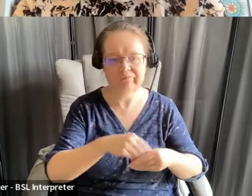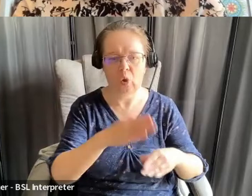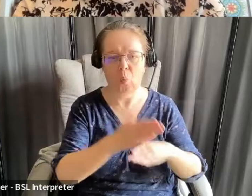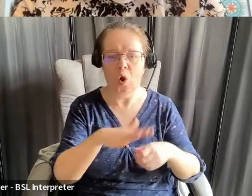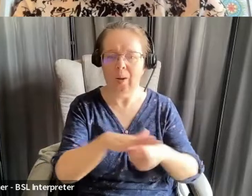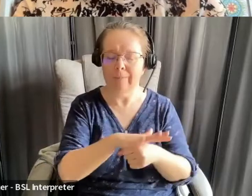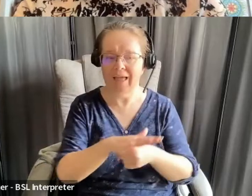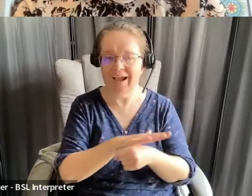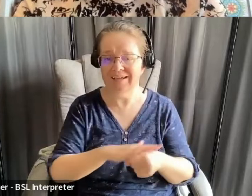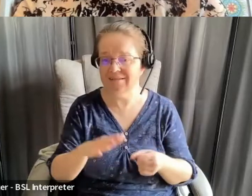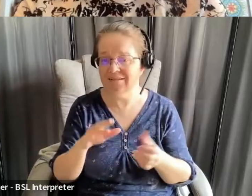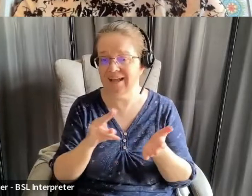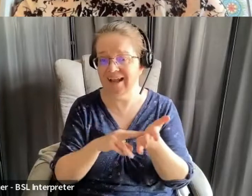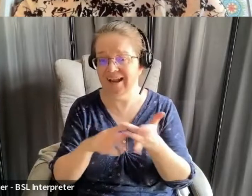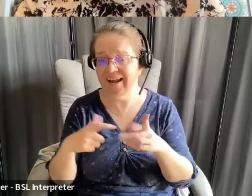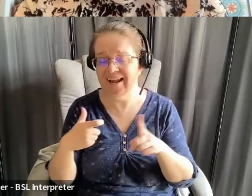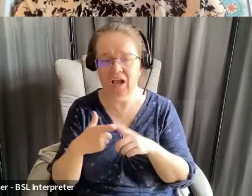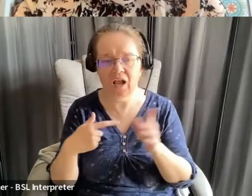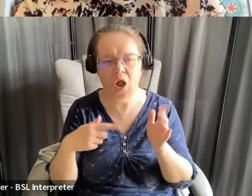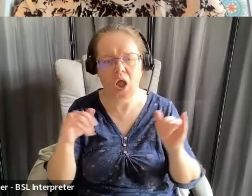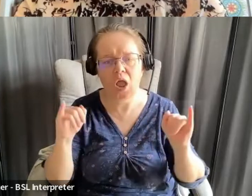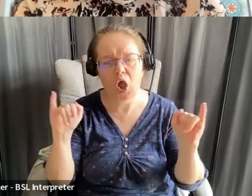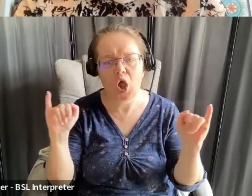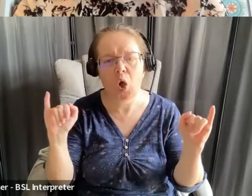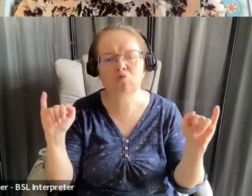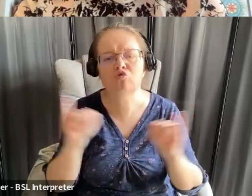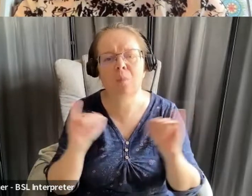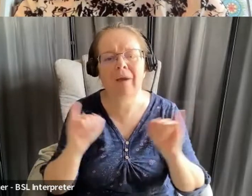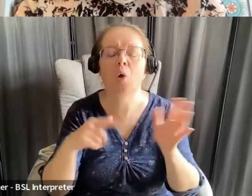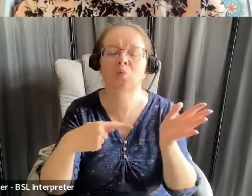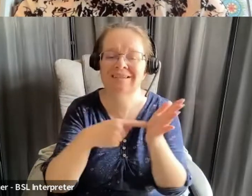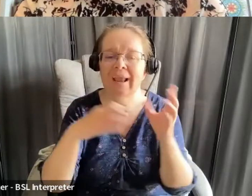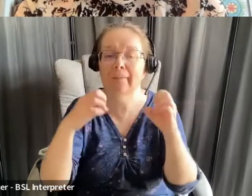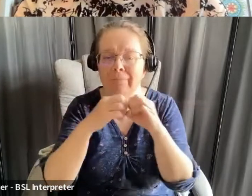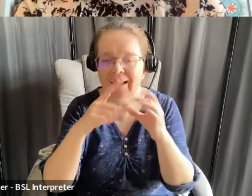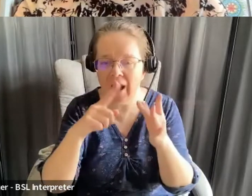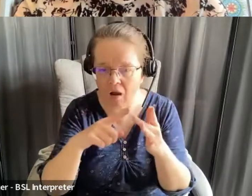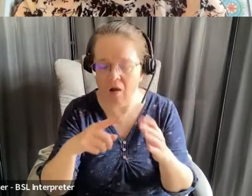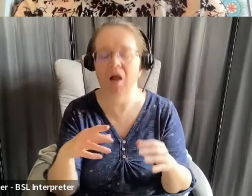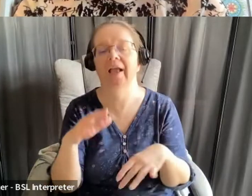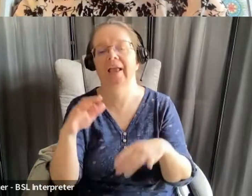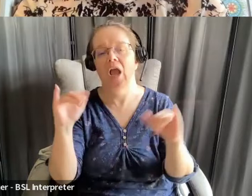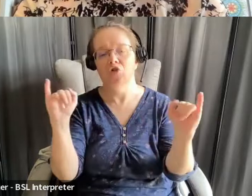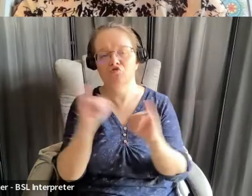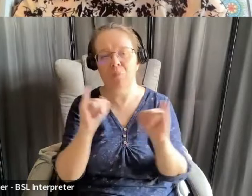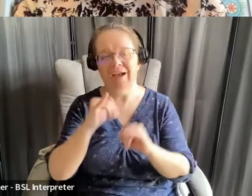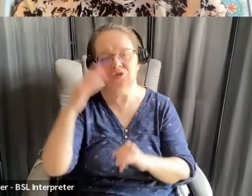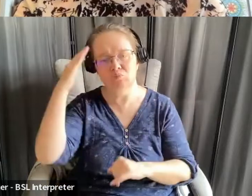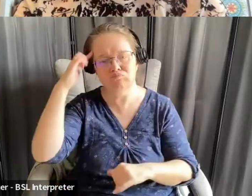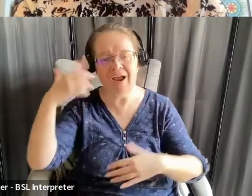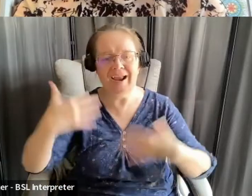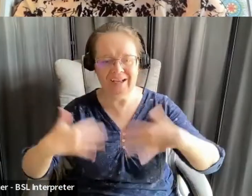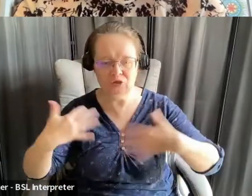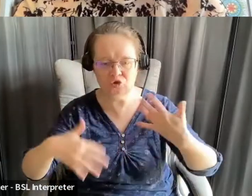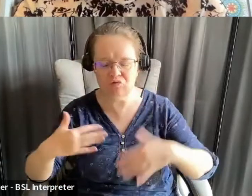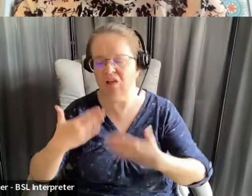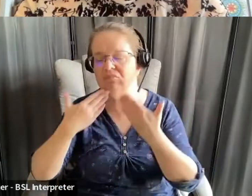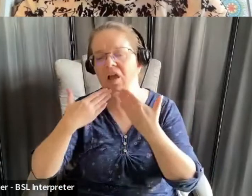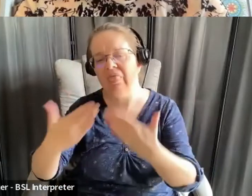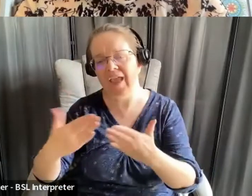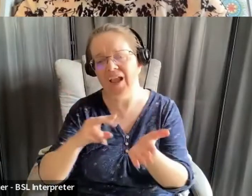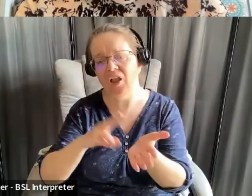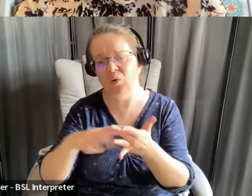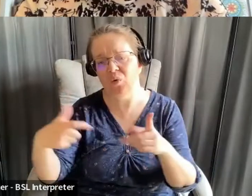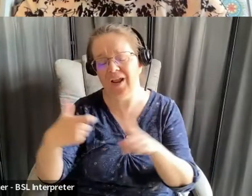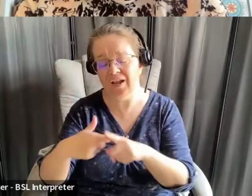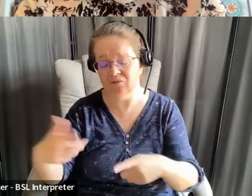workplace. Nick is saying it stands for traumatic brain injury. I lost a third of my brain. Thank you, Nick. You're a